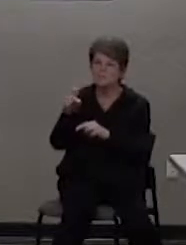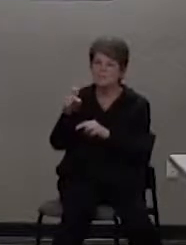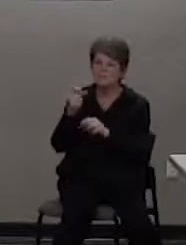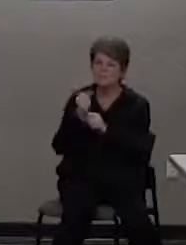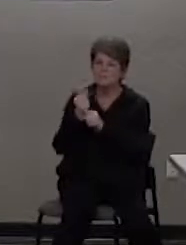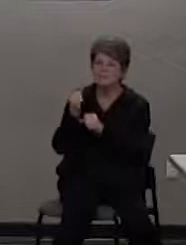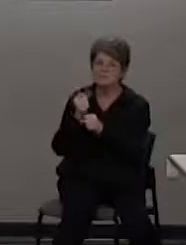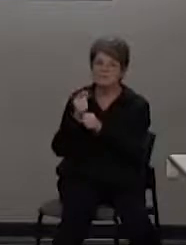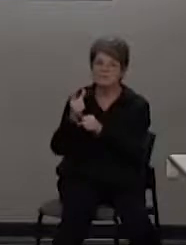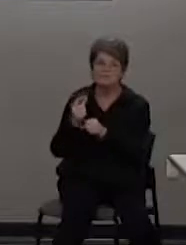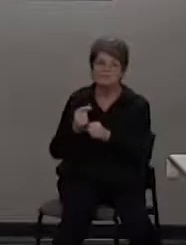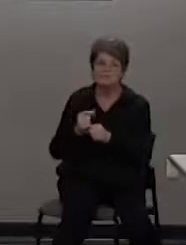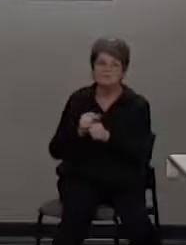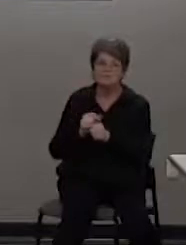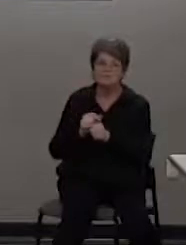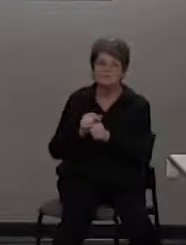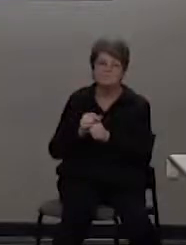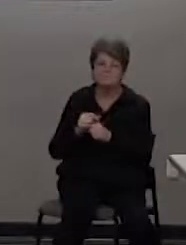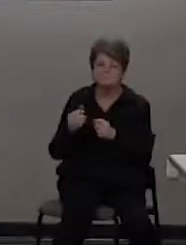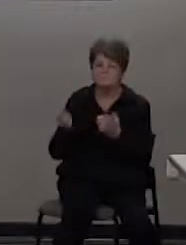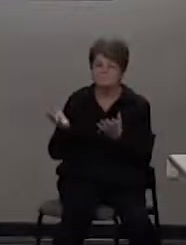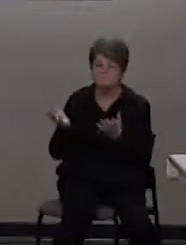the decision